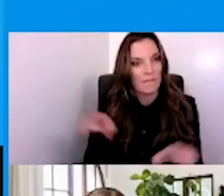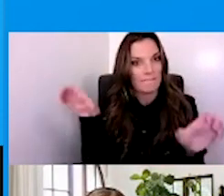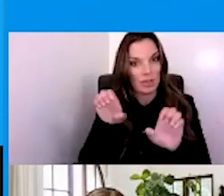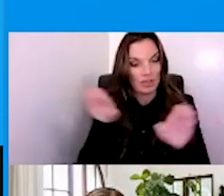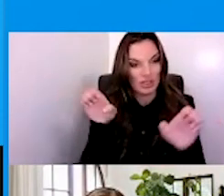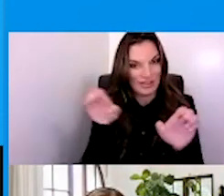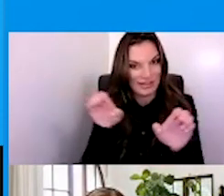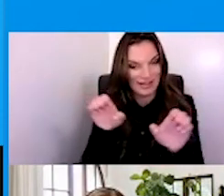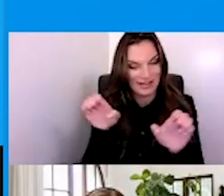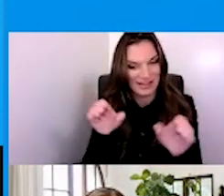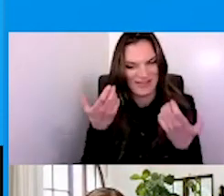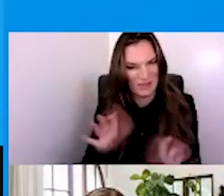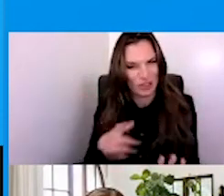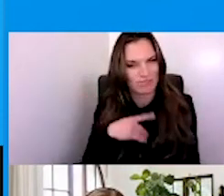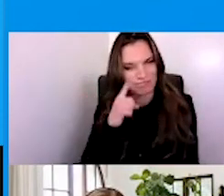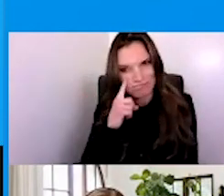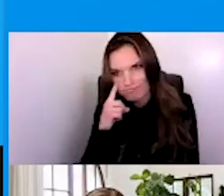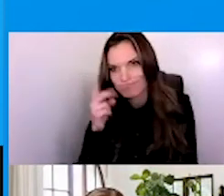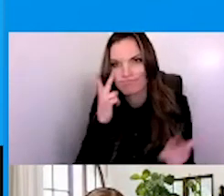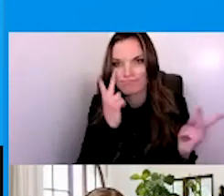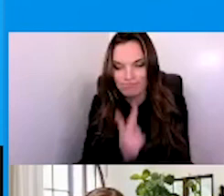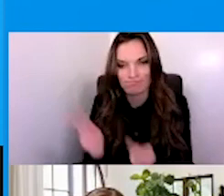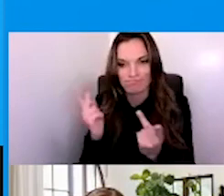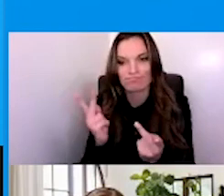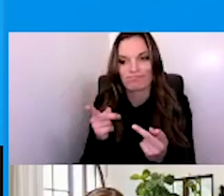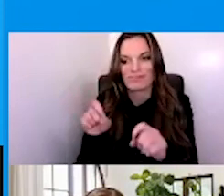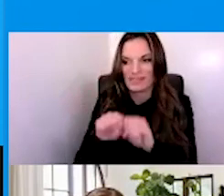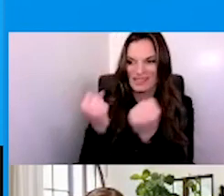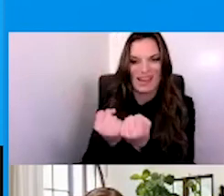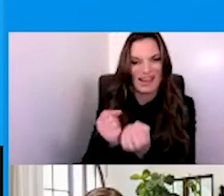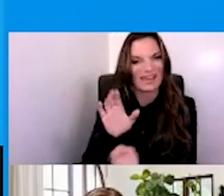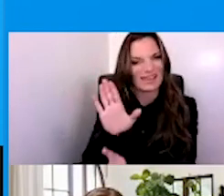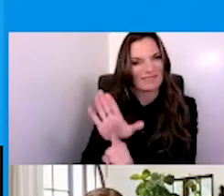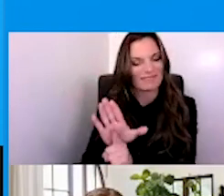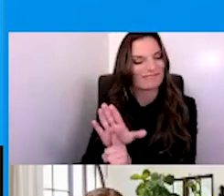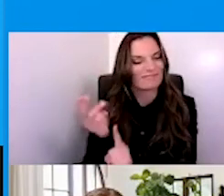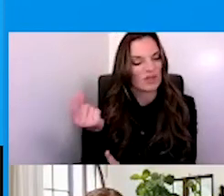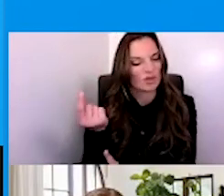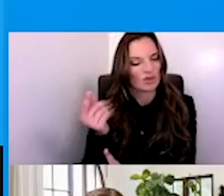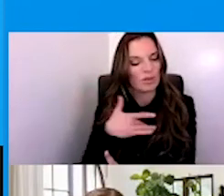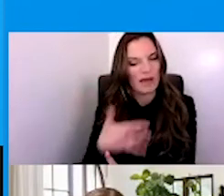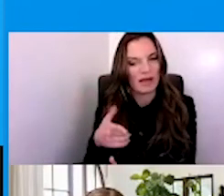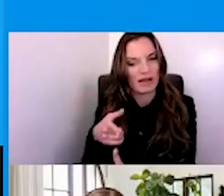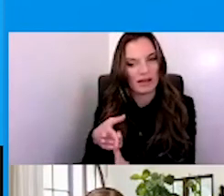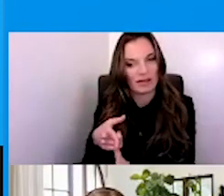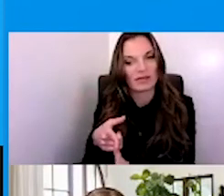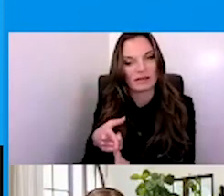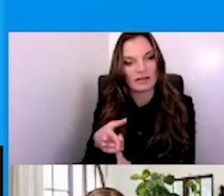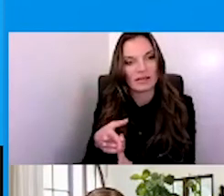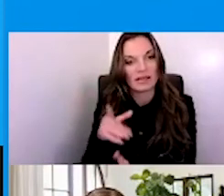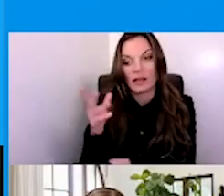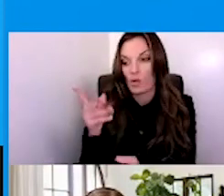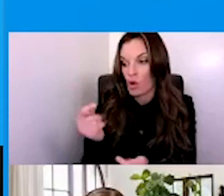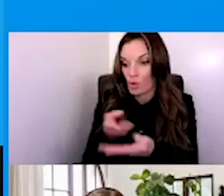we've seen a few times how society begins to very quickly prioritize